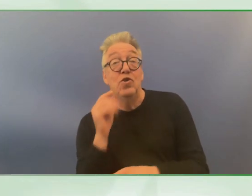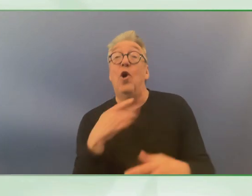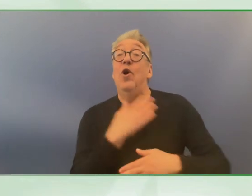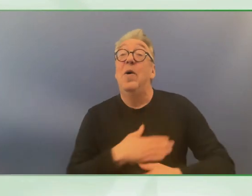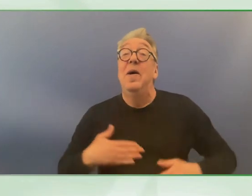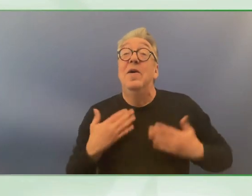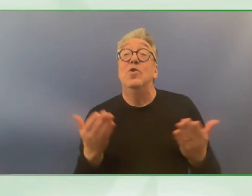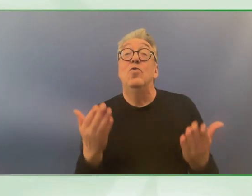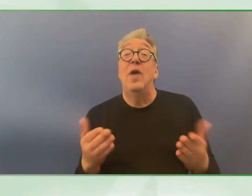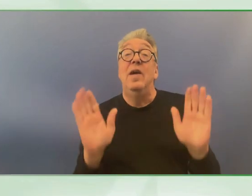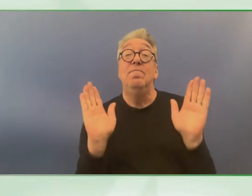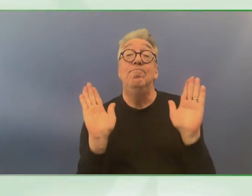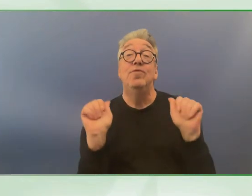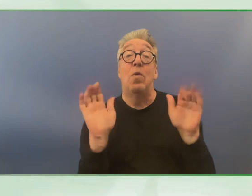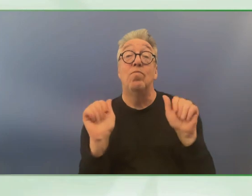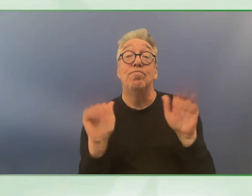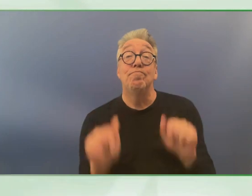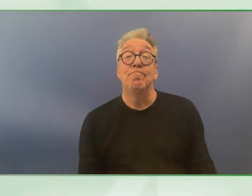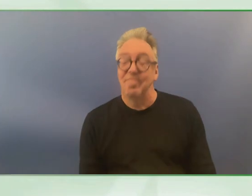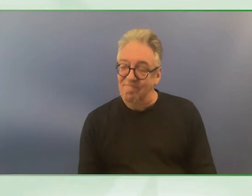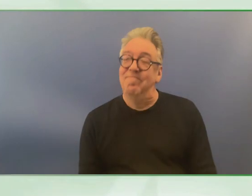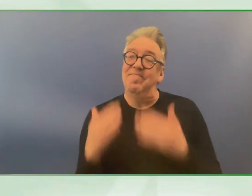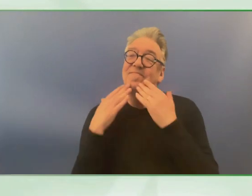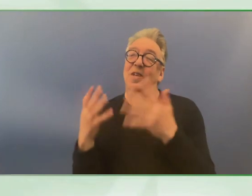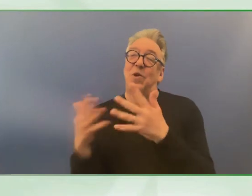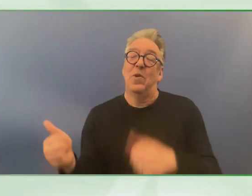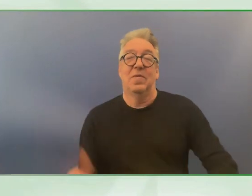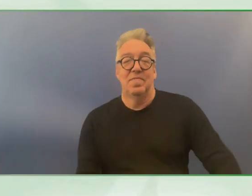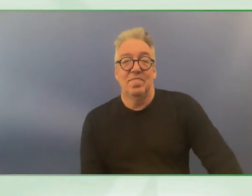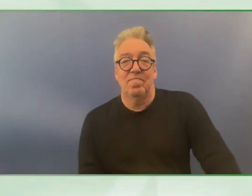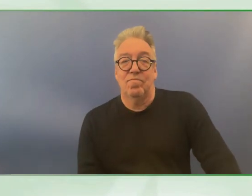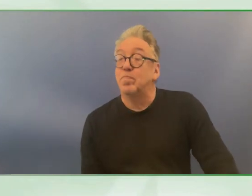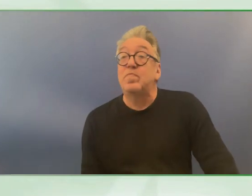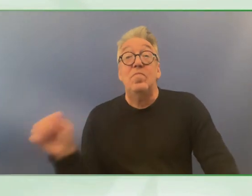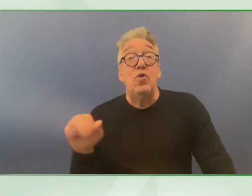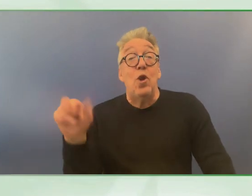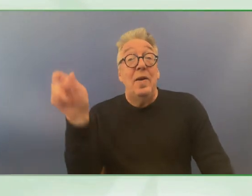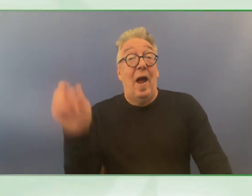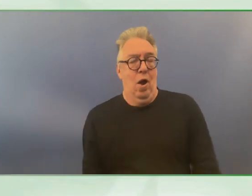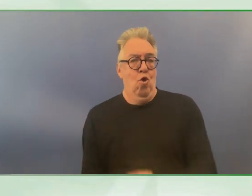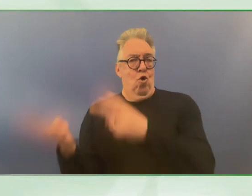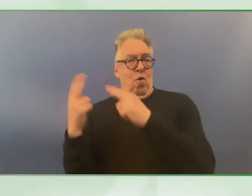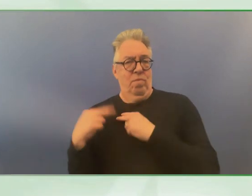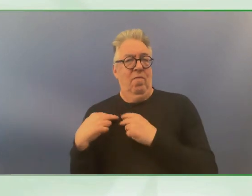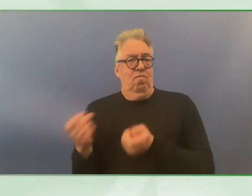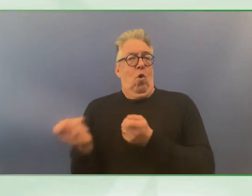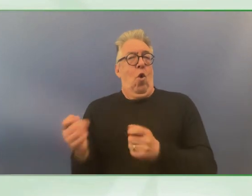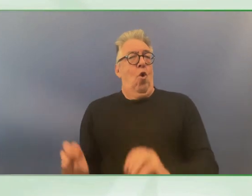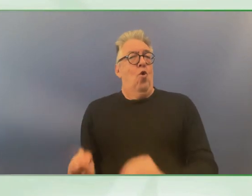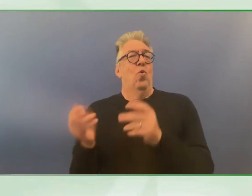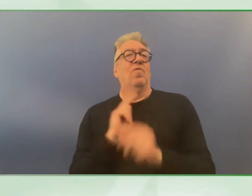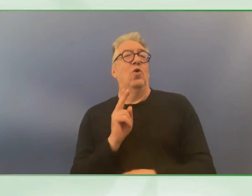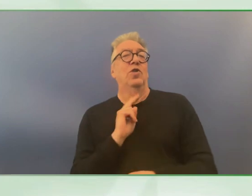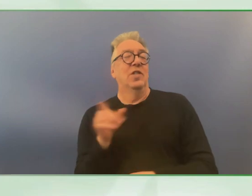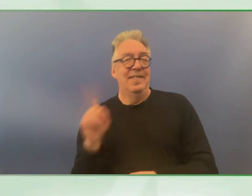Ciao. Thanks, Anna, a lot. Because Anna is really responsible. She made huge efforts for